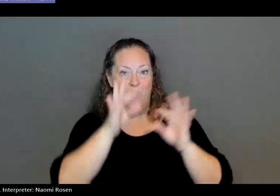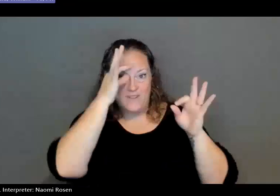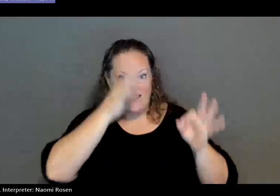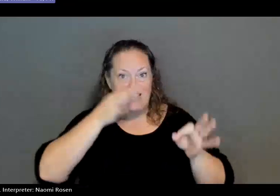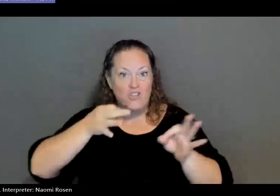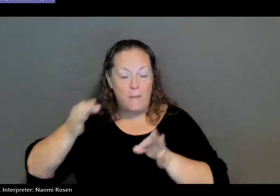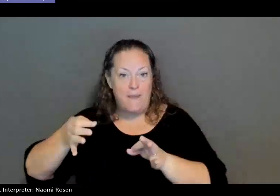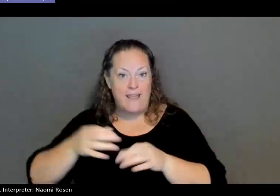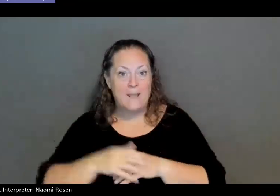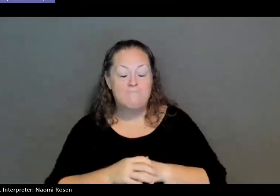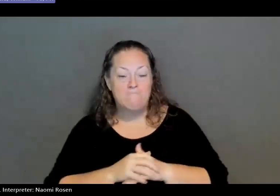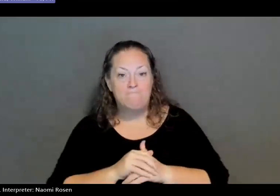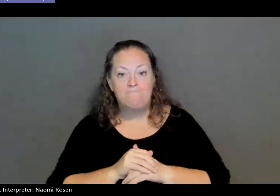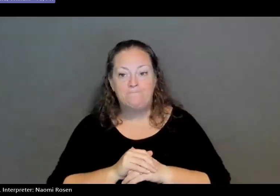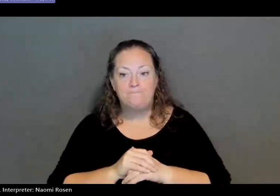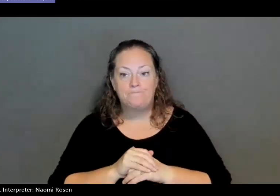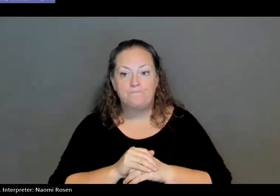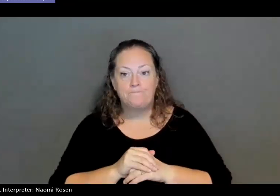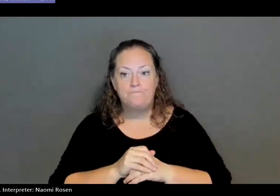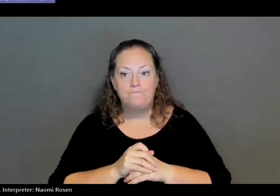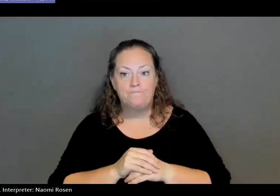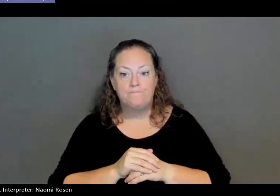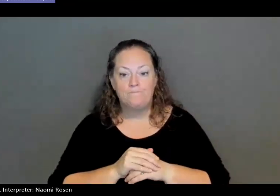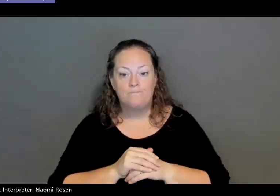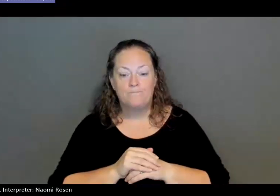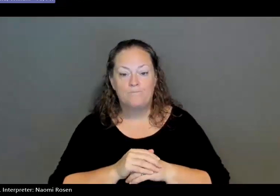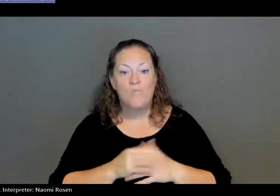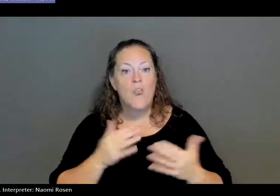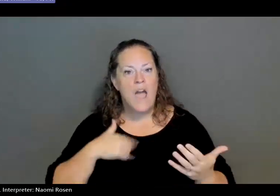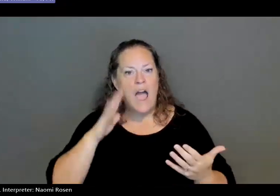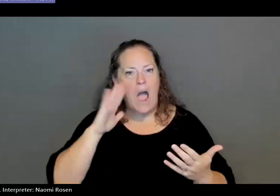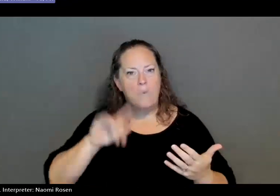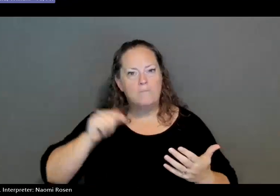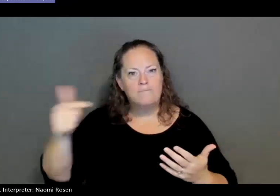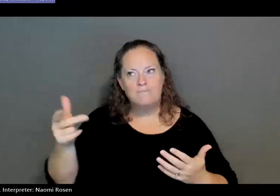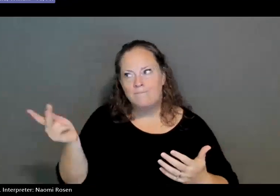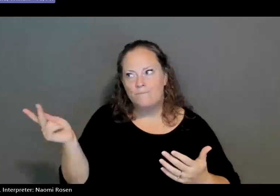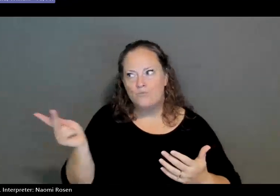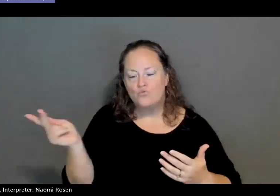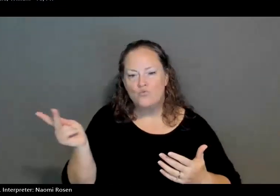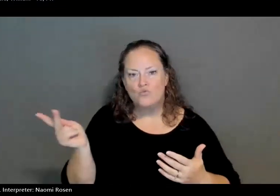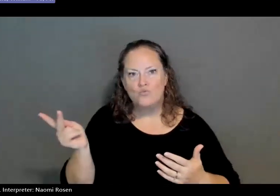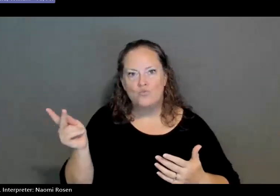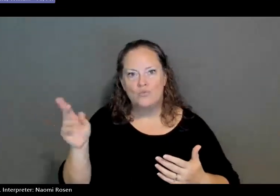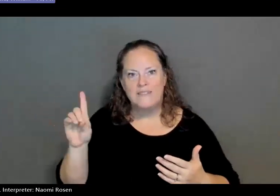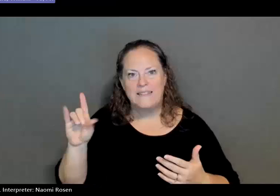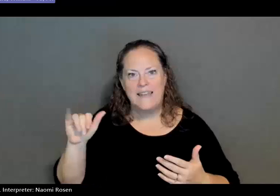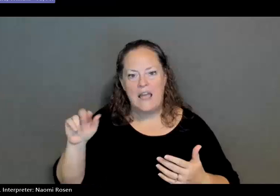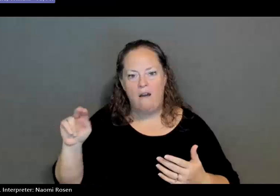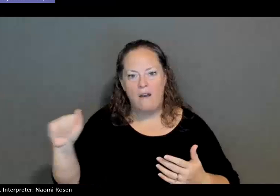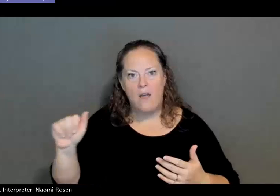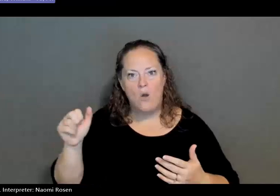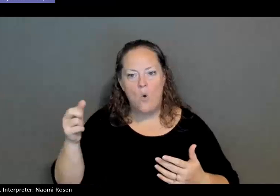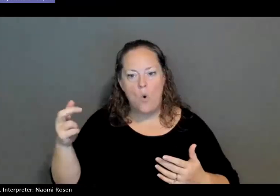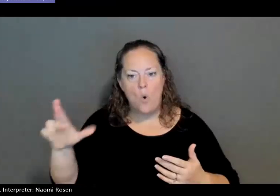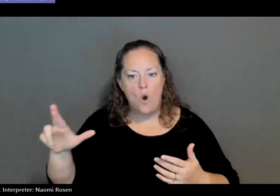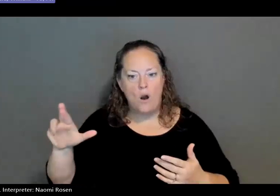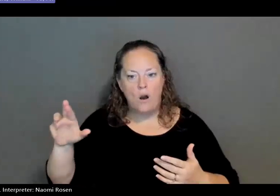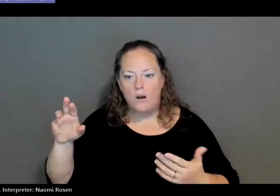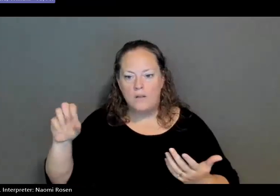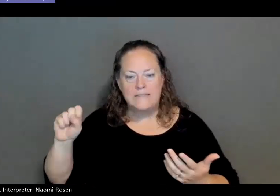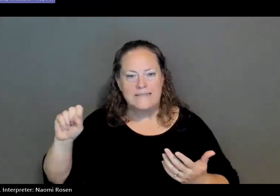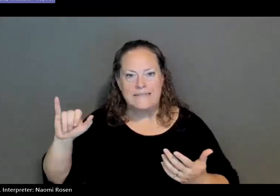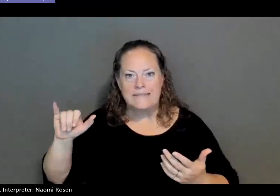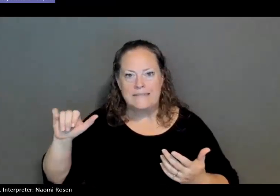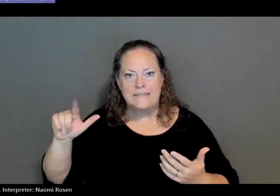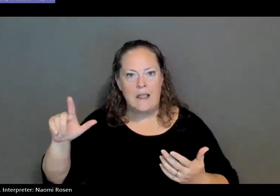And perhaps I'll pass to Deanna or Silmarie just to see how that has come up in